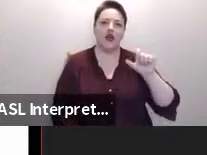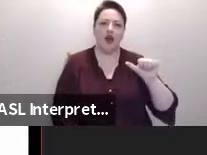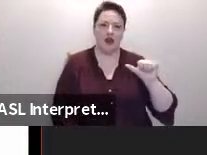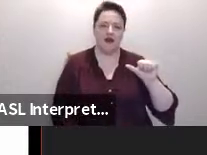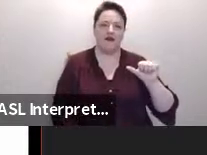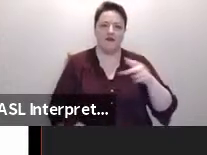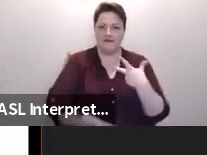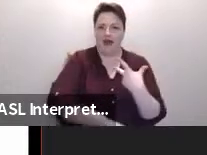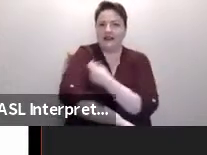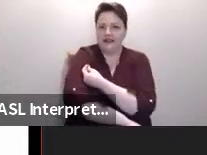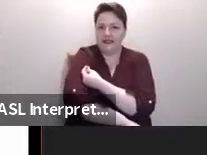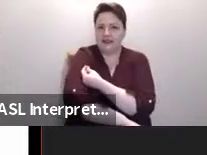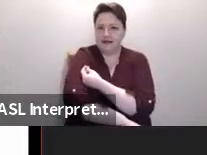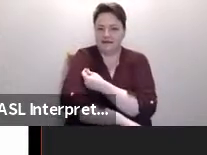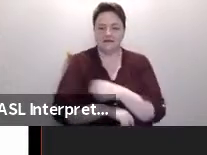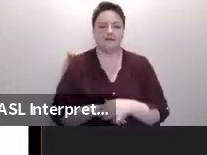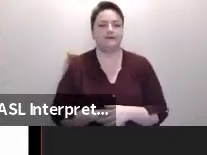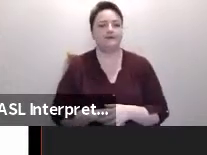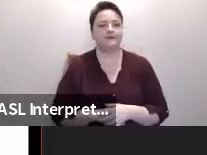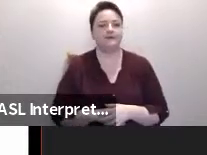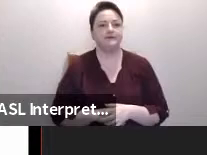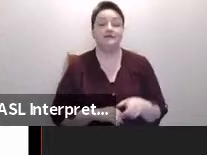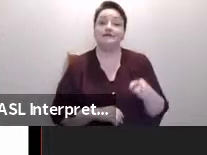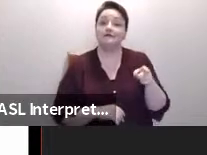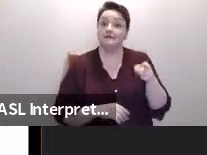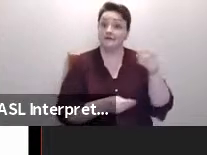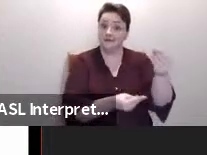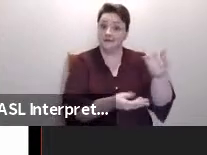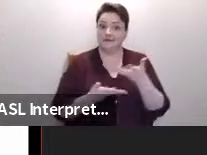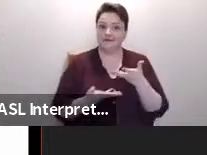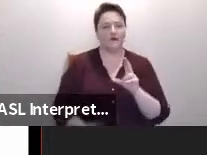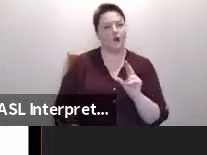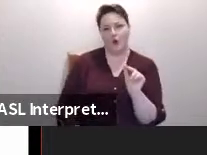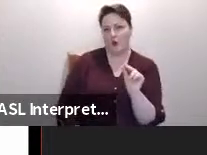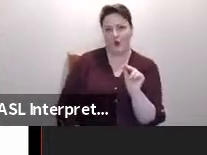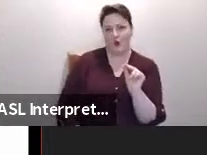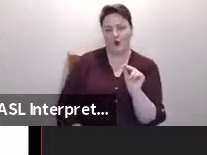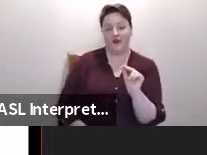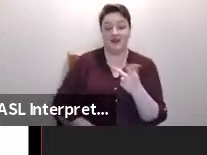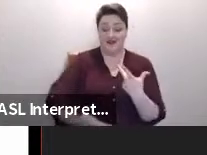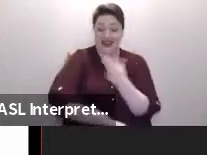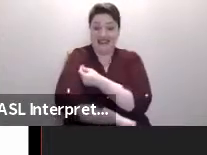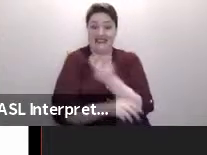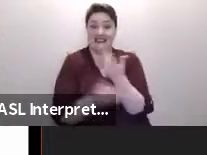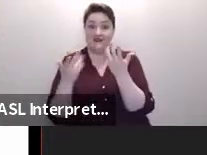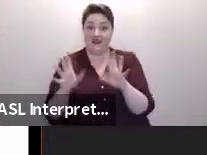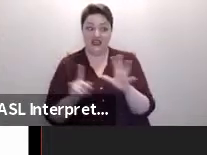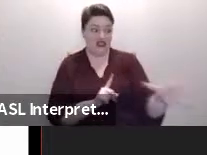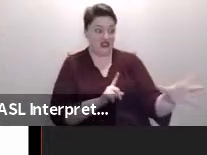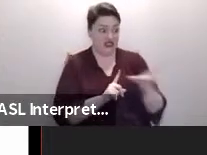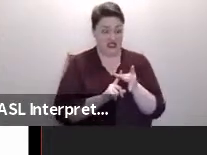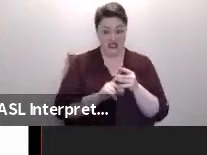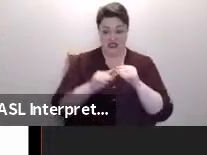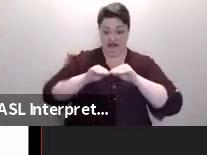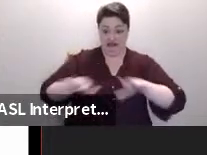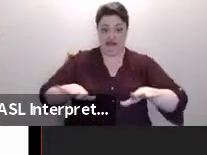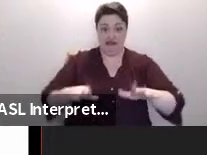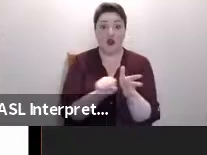she essentially said, no, you cannot carry and transmit